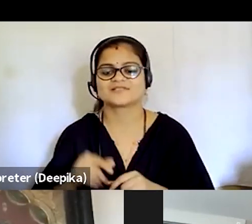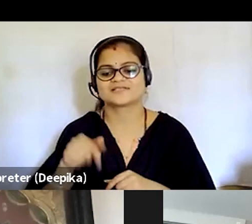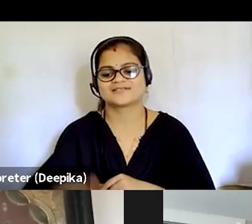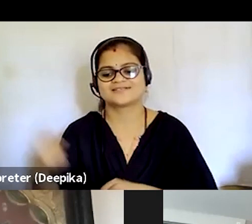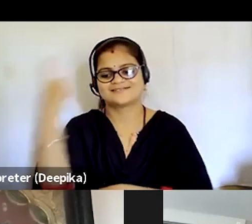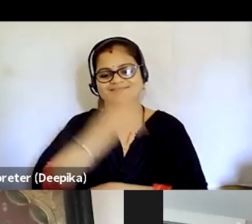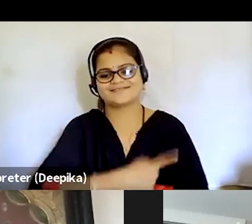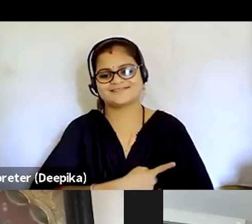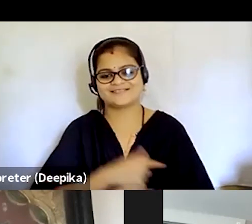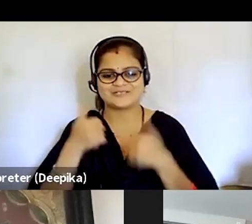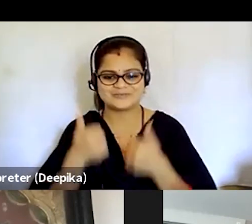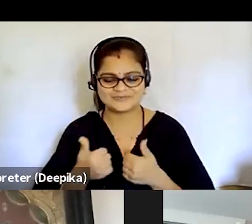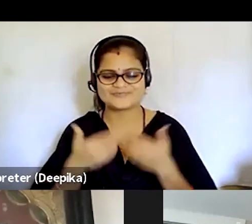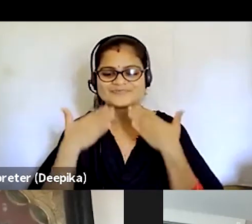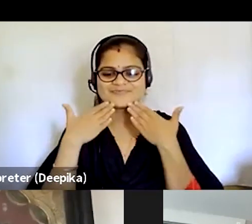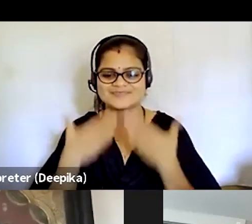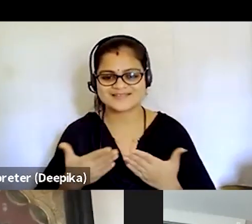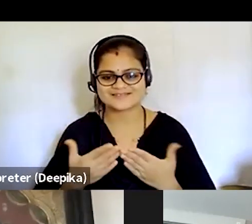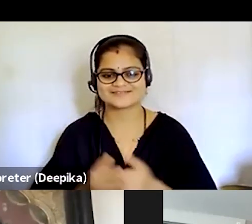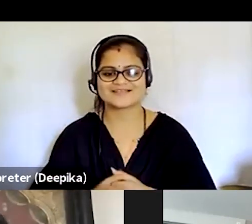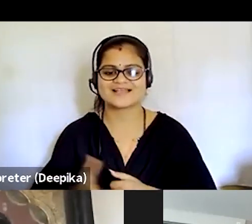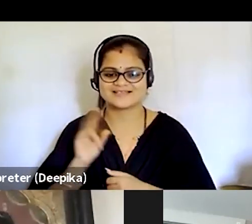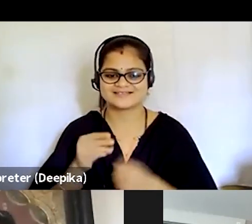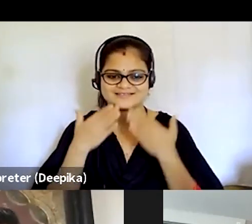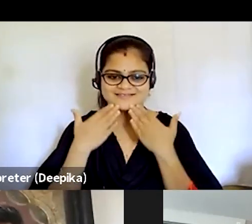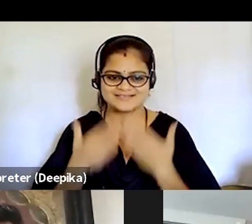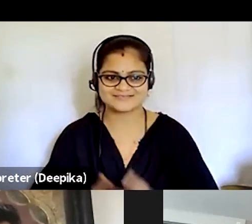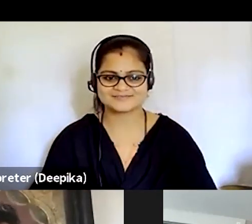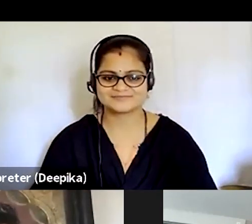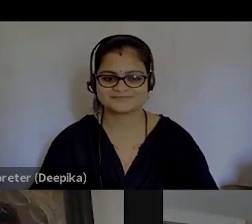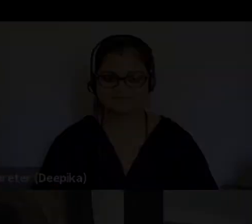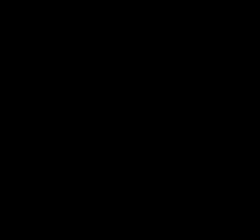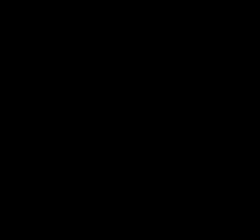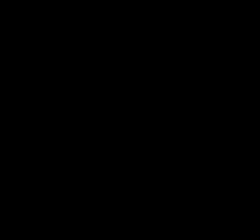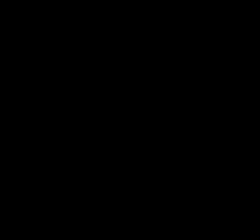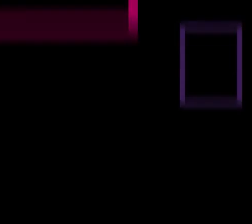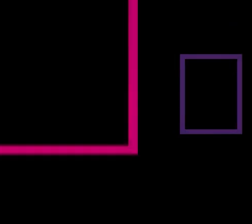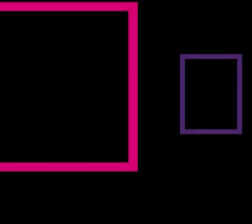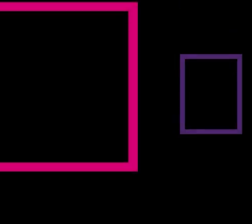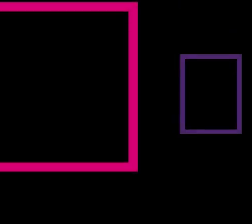ahead. Thanks again. Thank you. Thank you. Pleasure. Thank you for having us. Pleasure. Bye-bye.